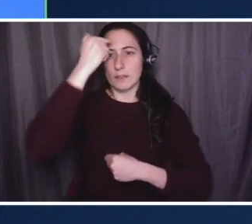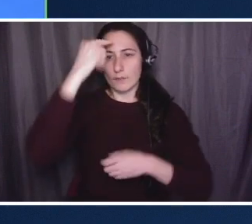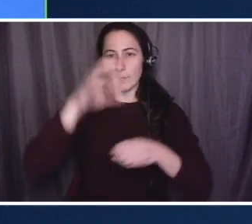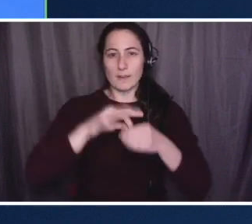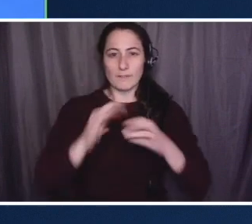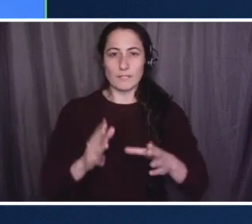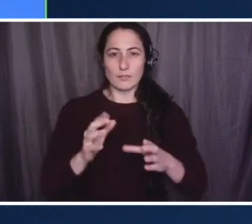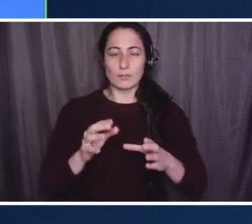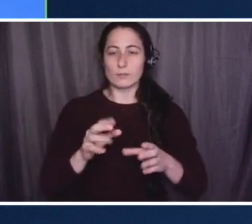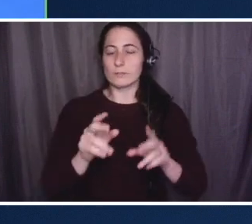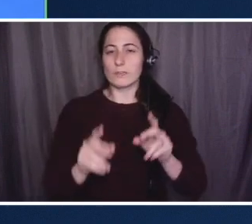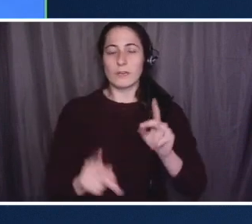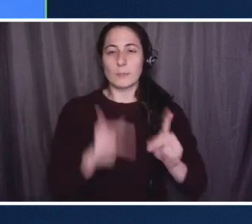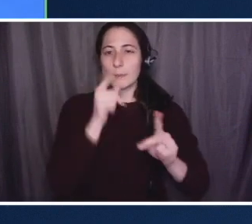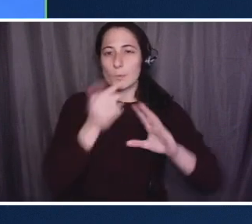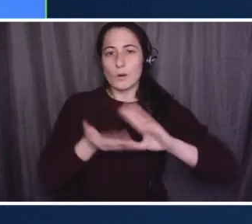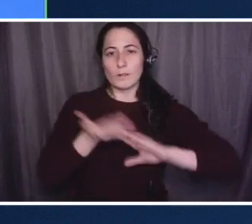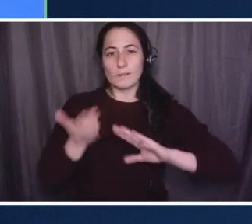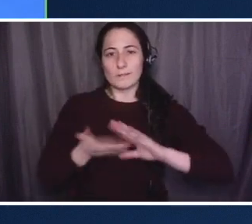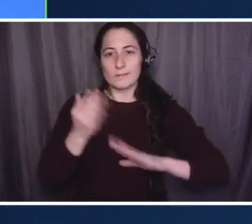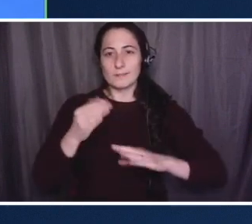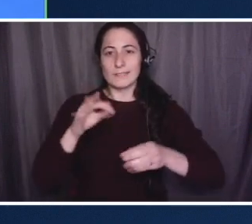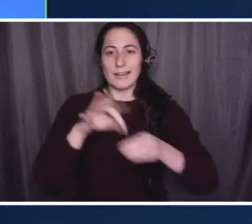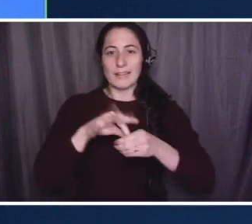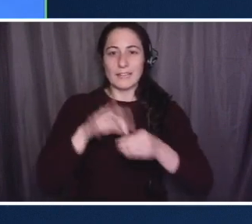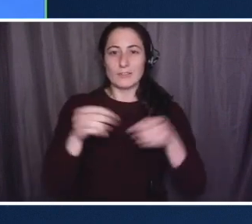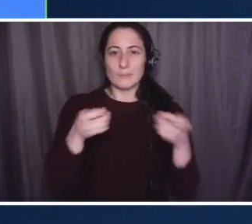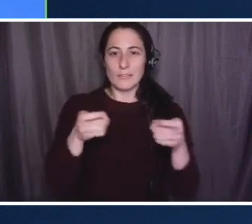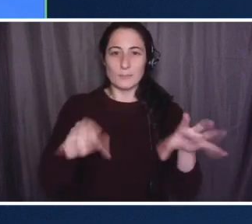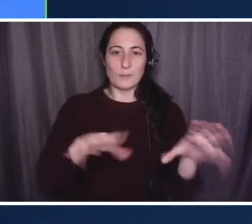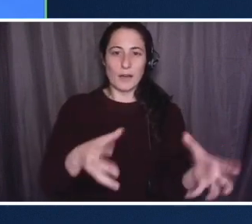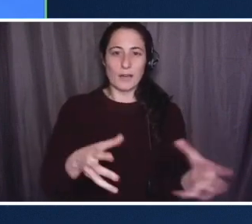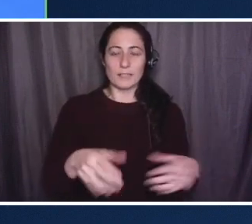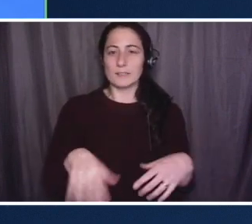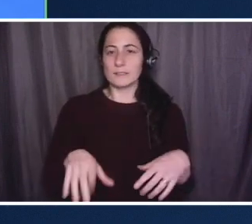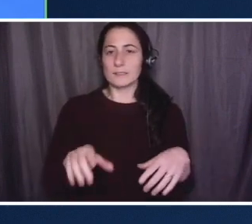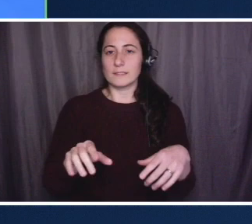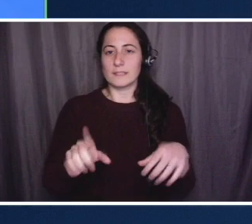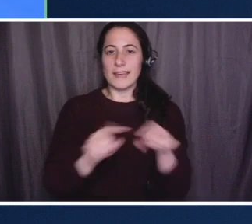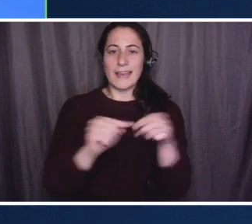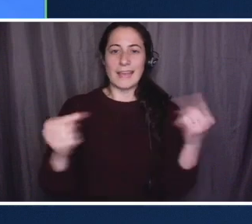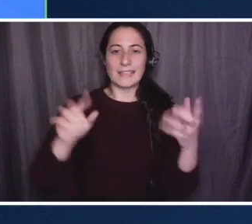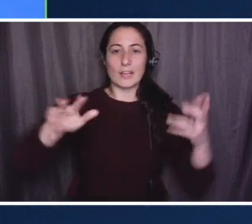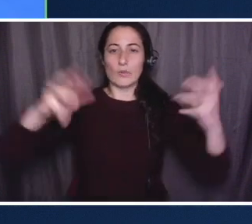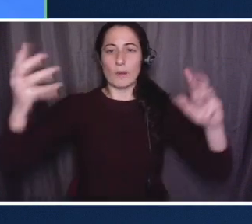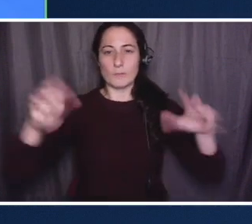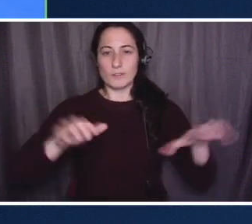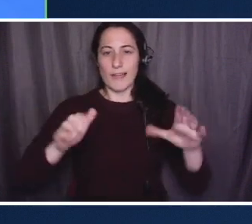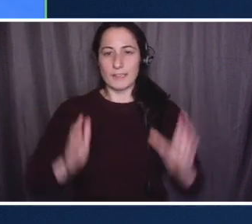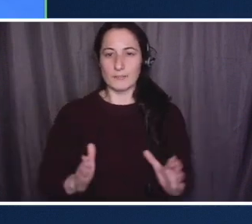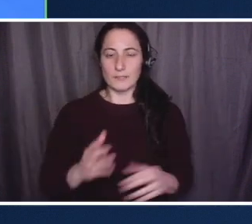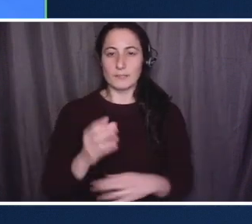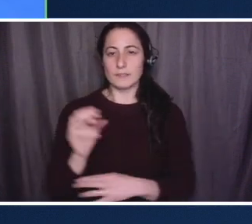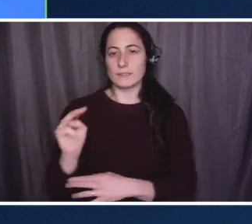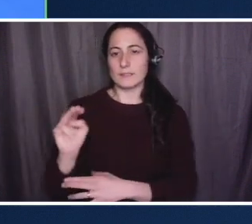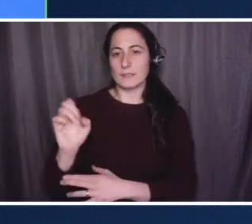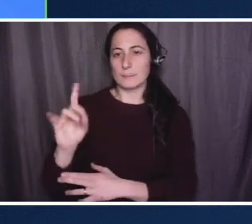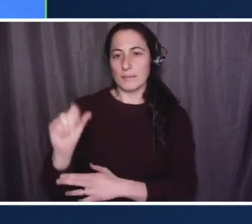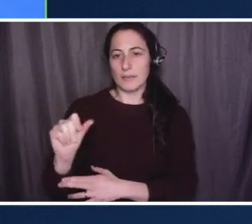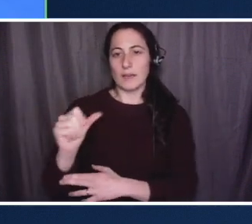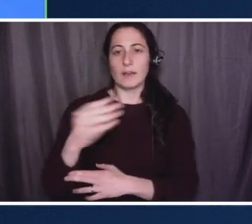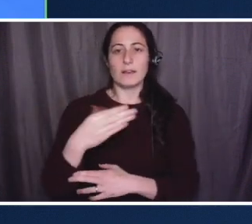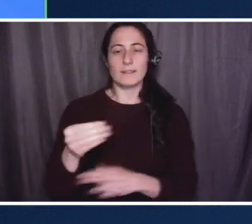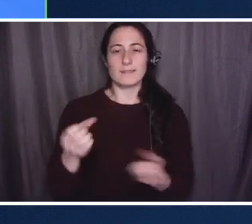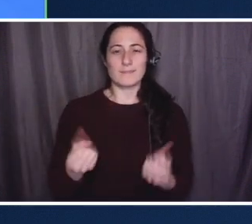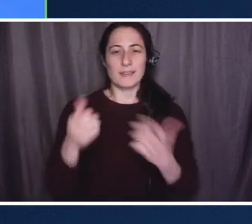running election management bodies, anti-corruption activists, the media, and so many others who play an